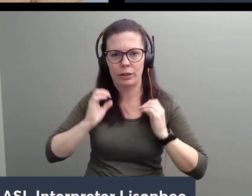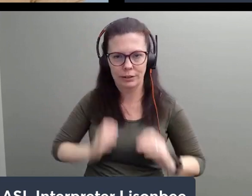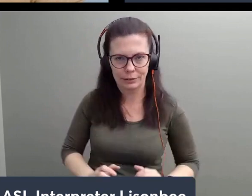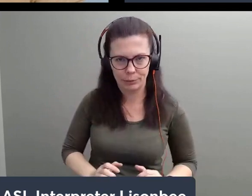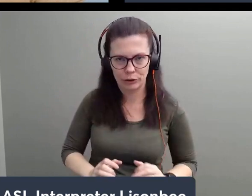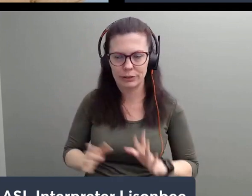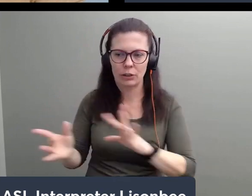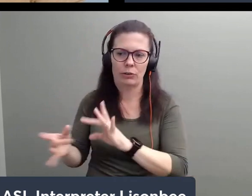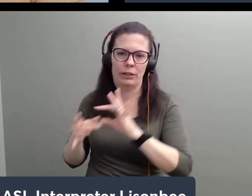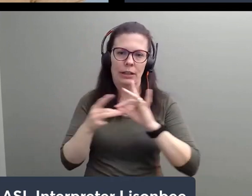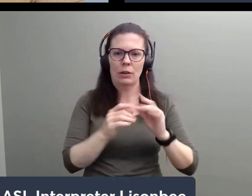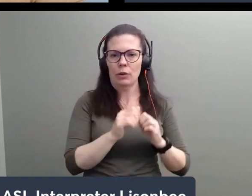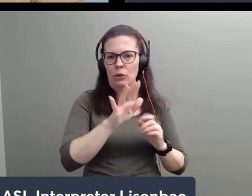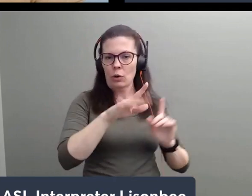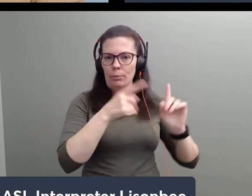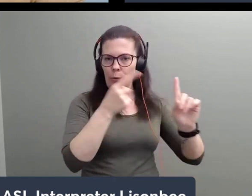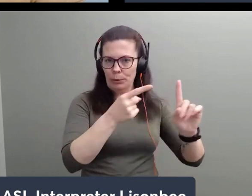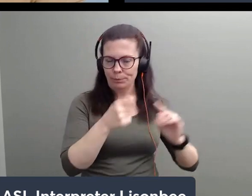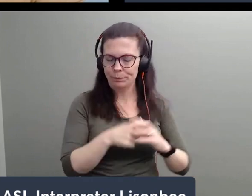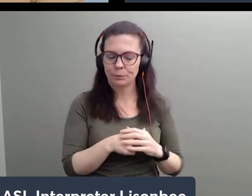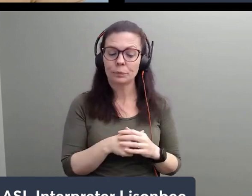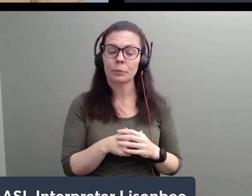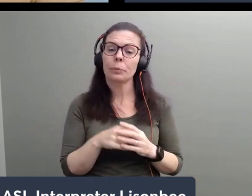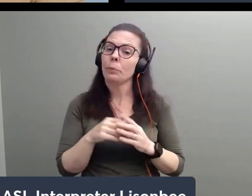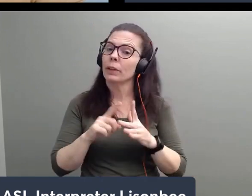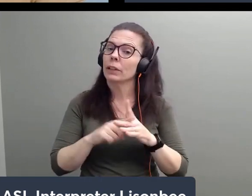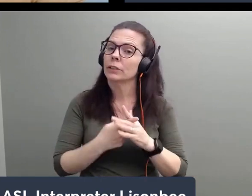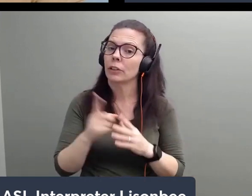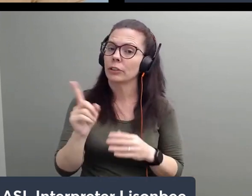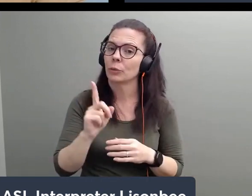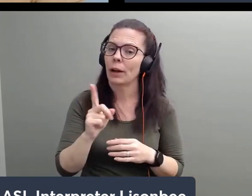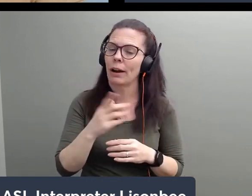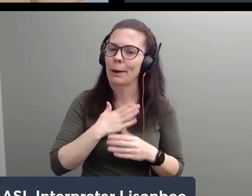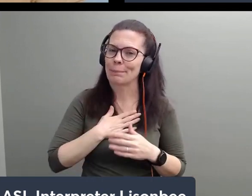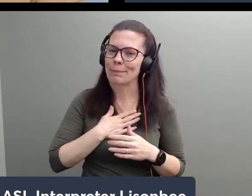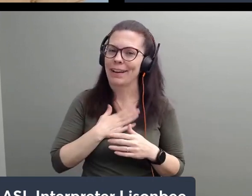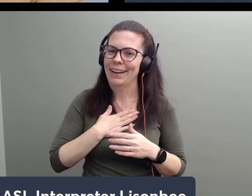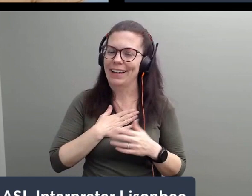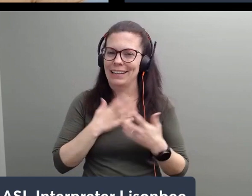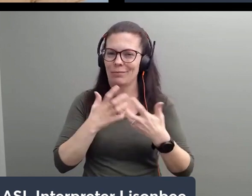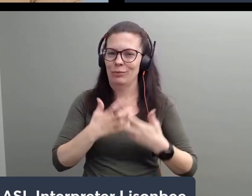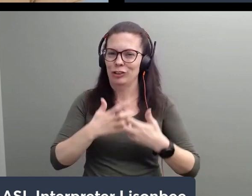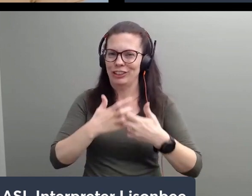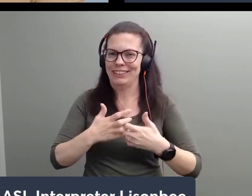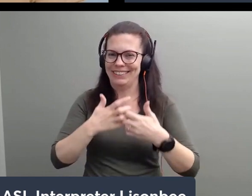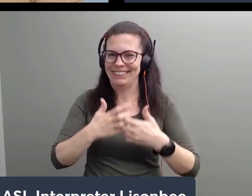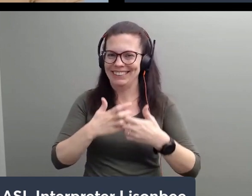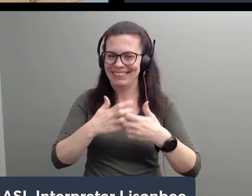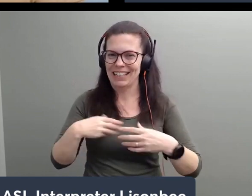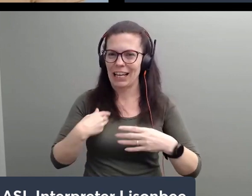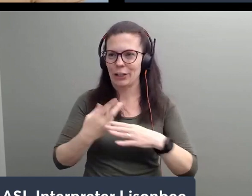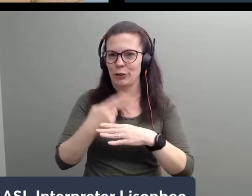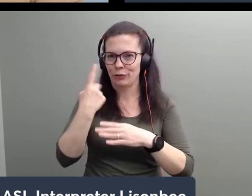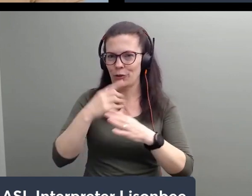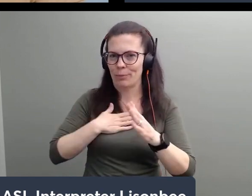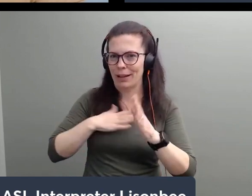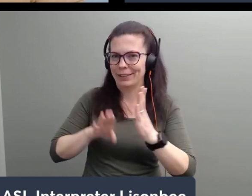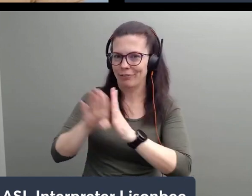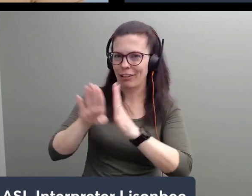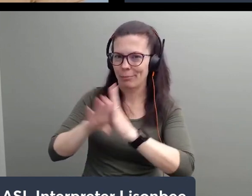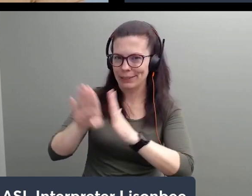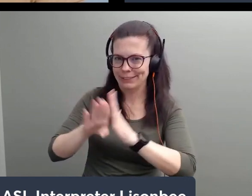into your point, starts with my very own machine that I use for development. So as